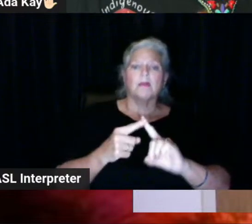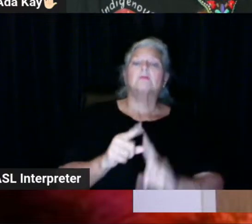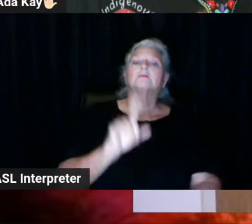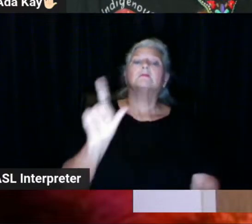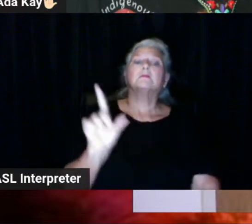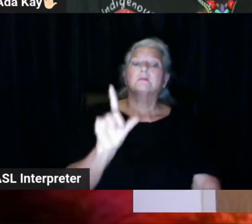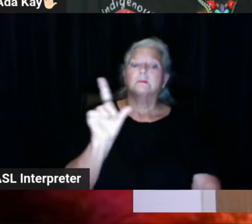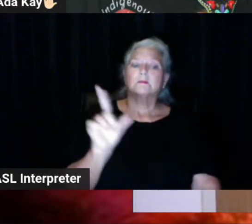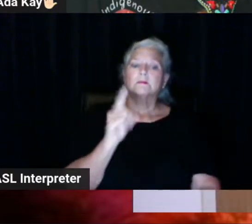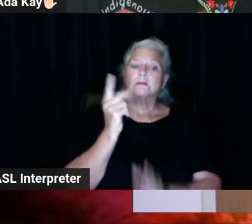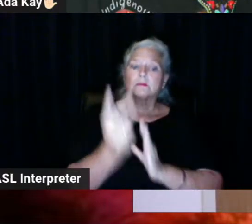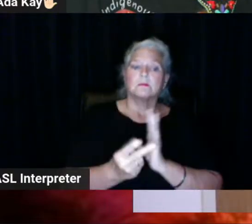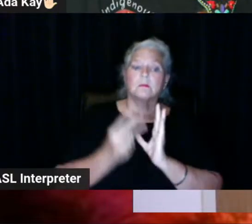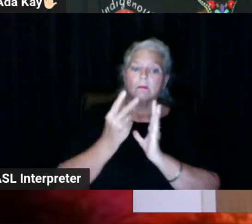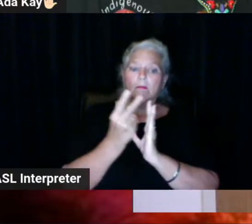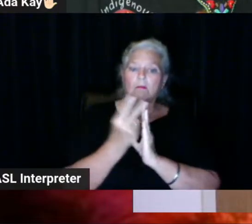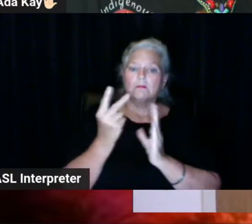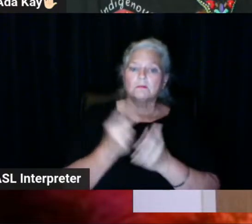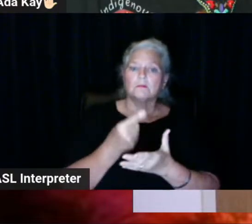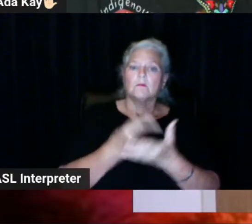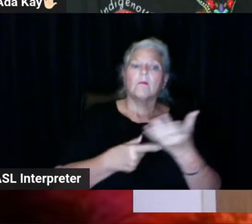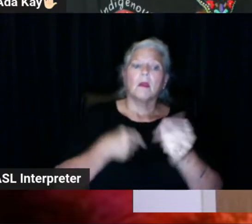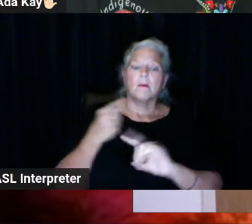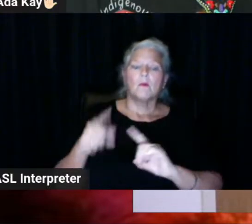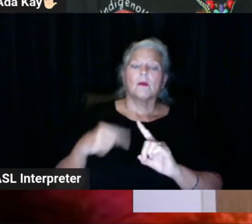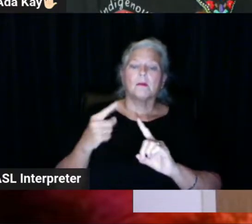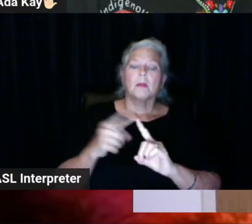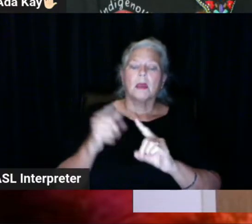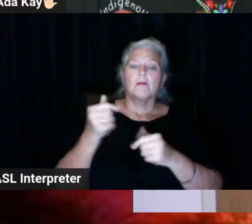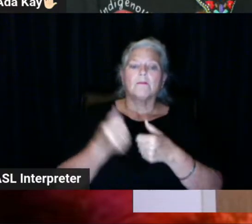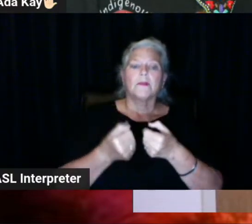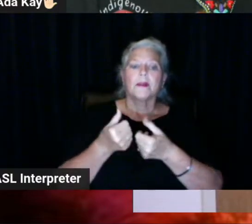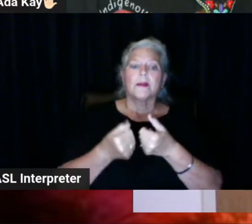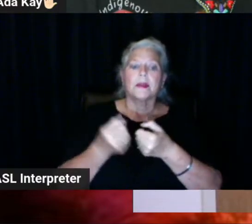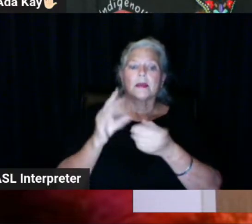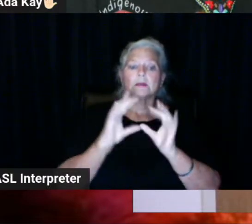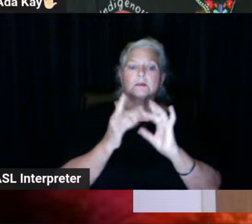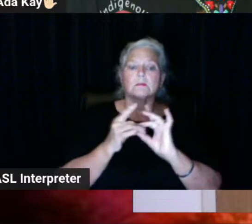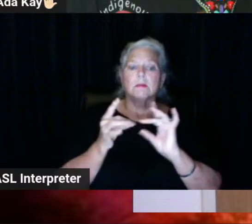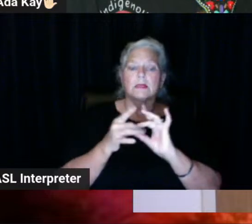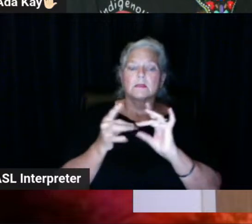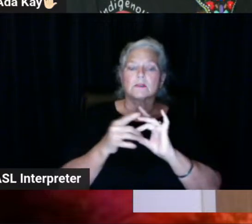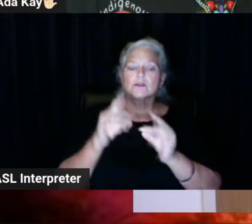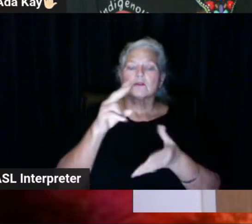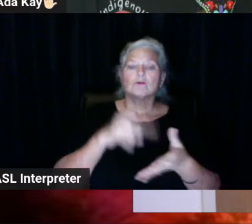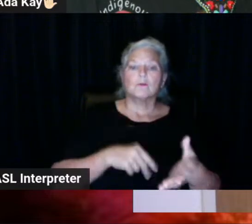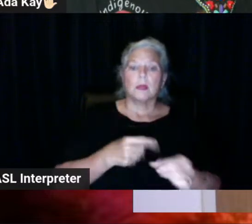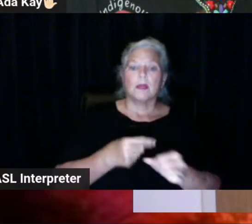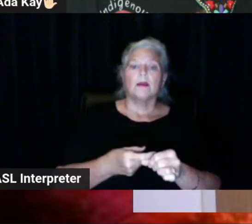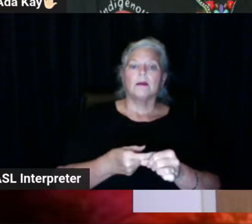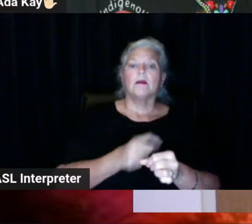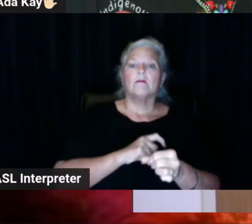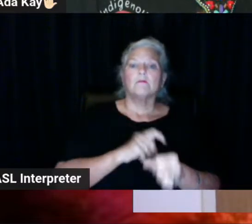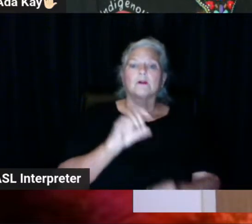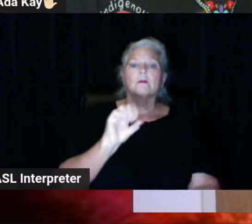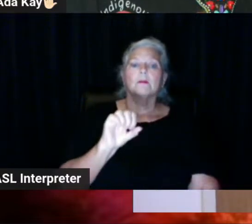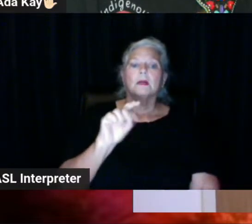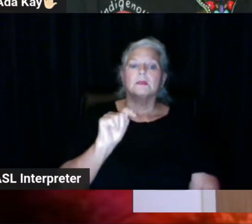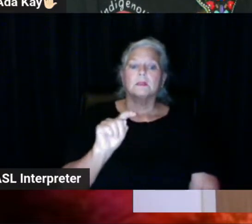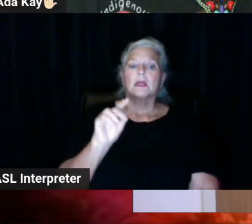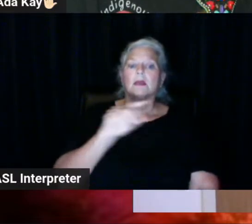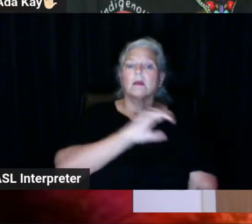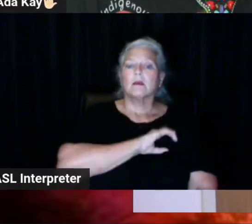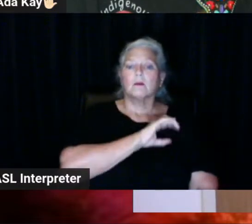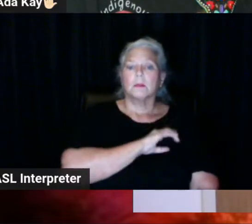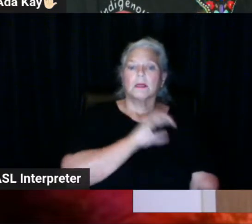the testimony in the text messages read from State Police Sergeant when they were driving around the Cape in a State